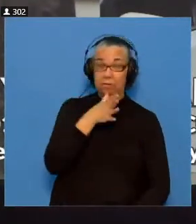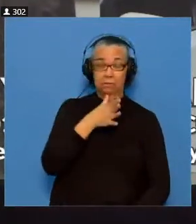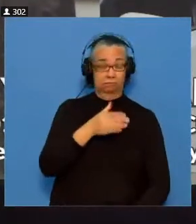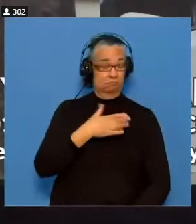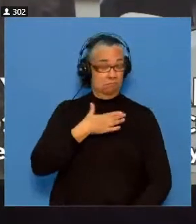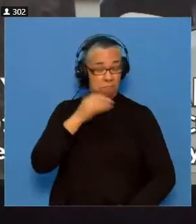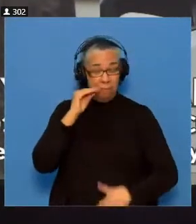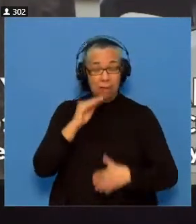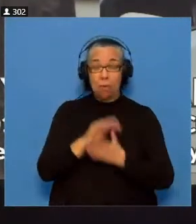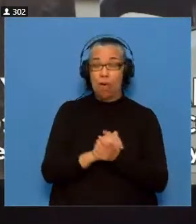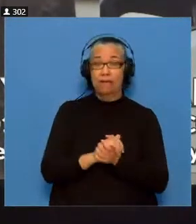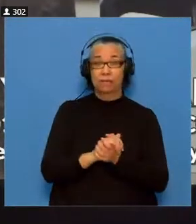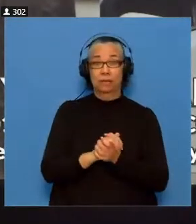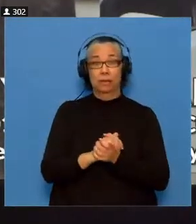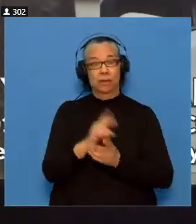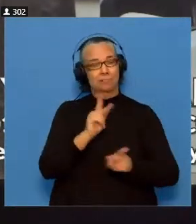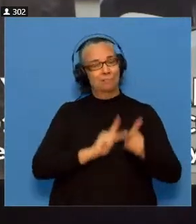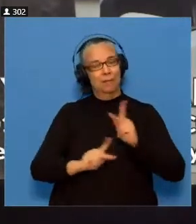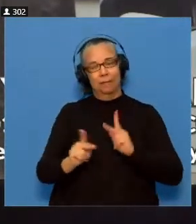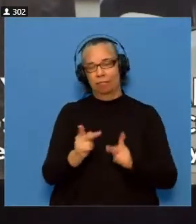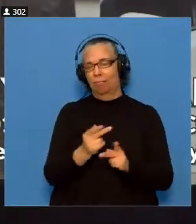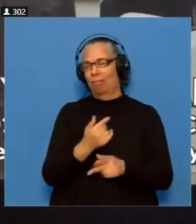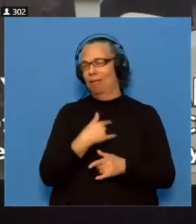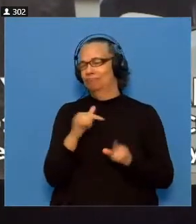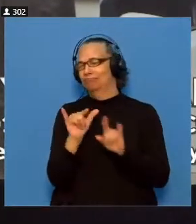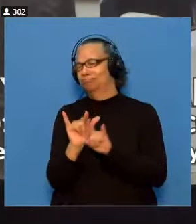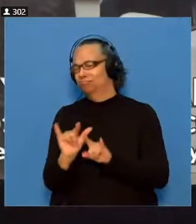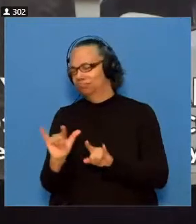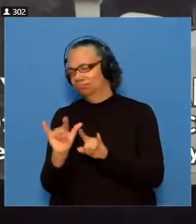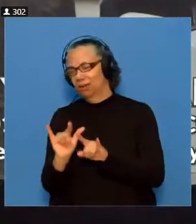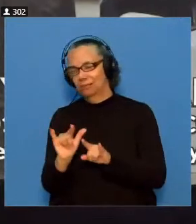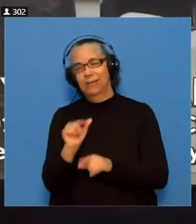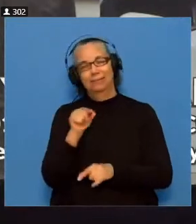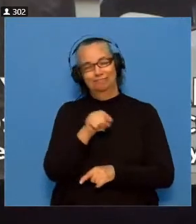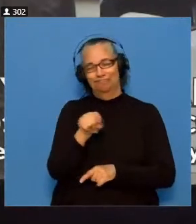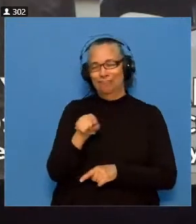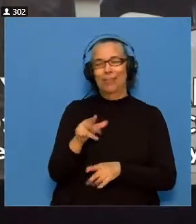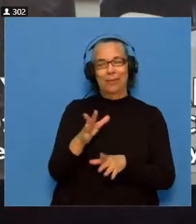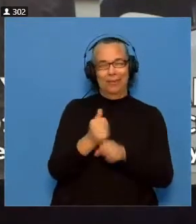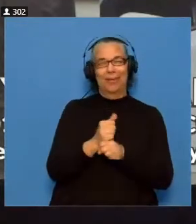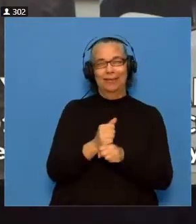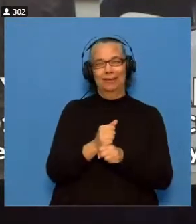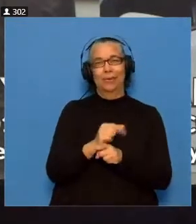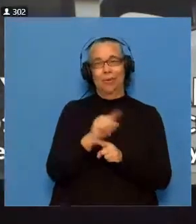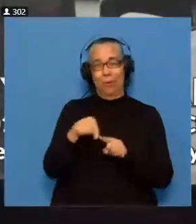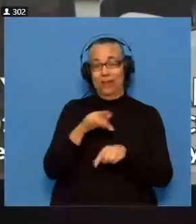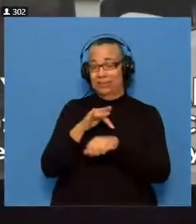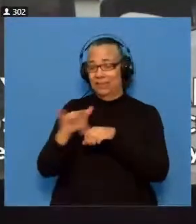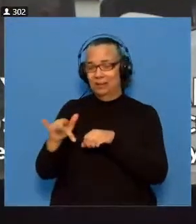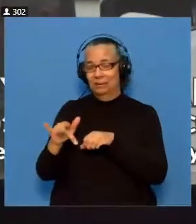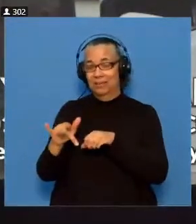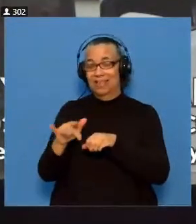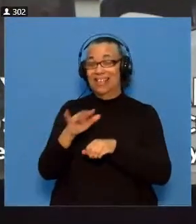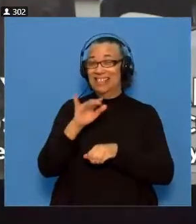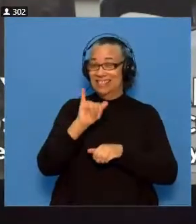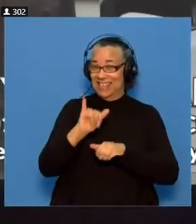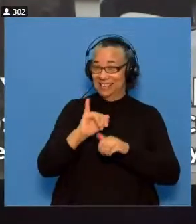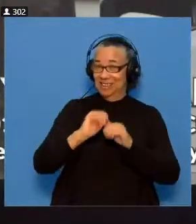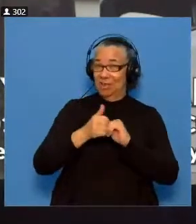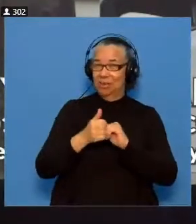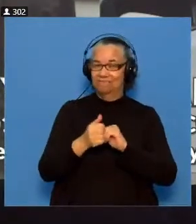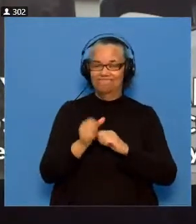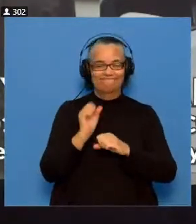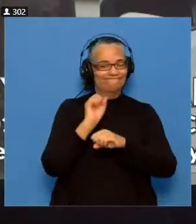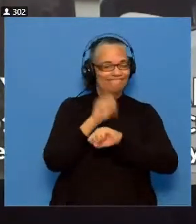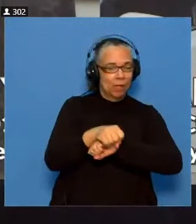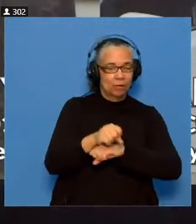wife will be getting it, and the people that I love most in my life will be getting it when it's available to them, because that is the way that we are going to beat this virus